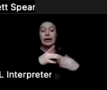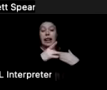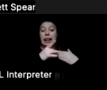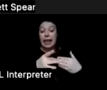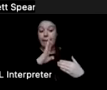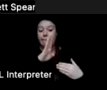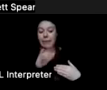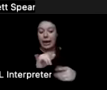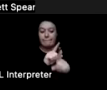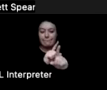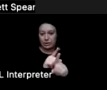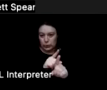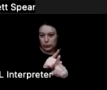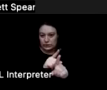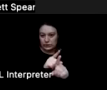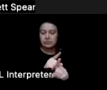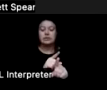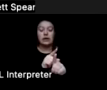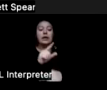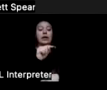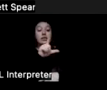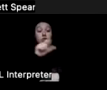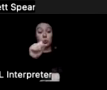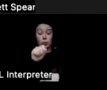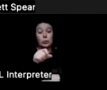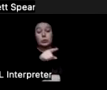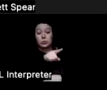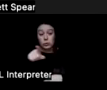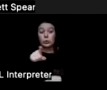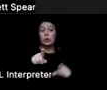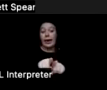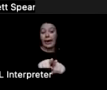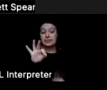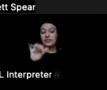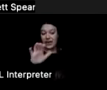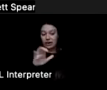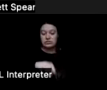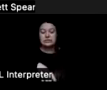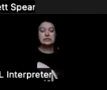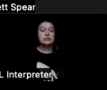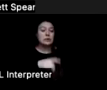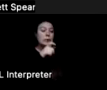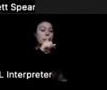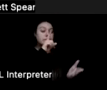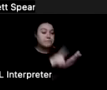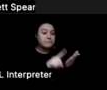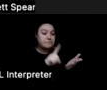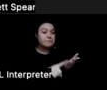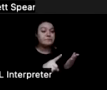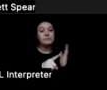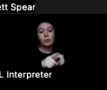the tools and the ideas that you as faculty, as principal investigators, are driving